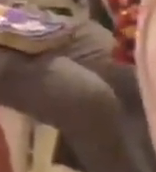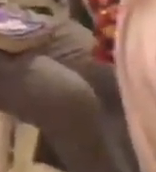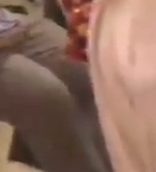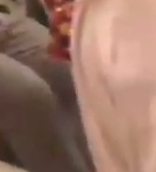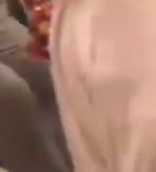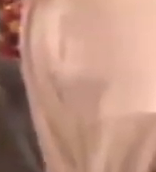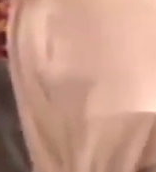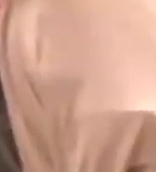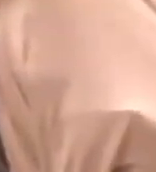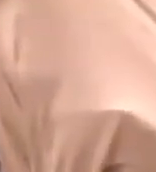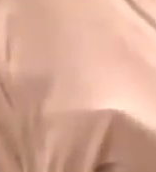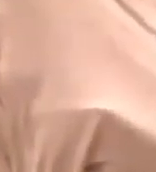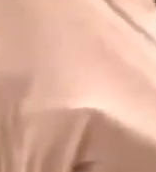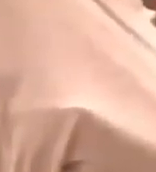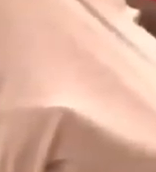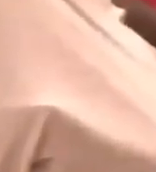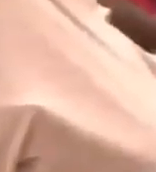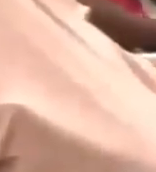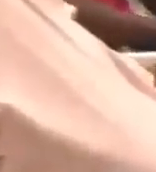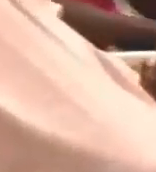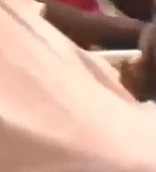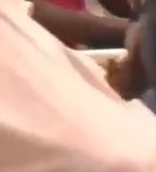And that simply means that